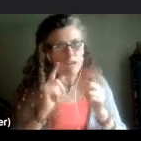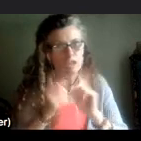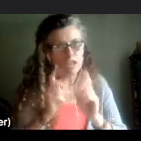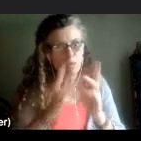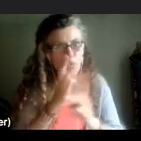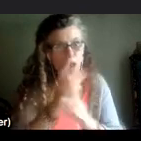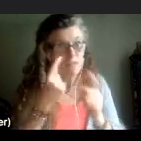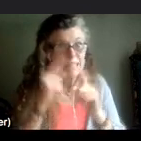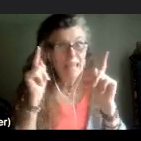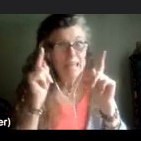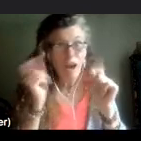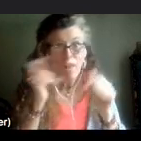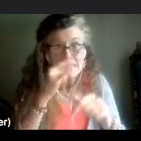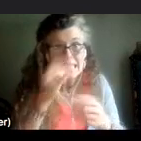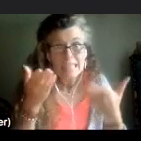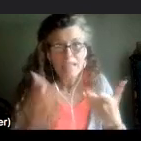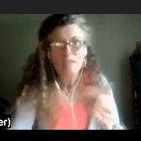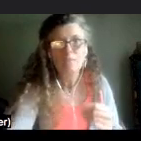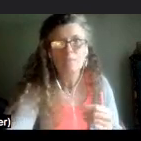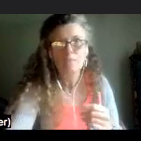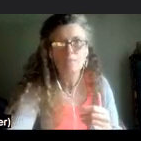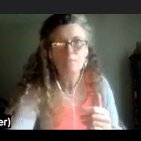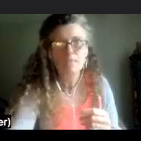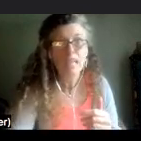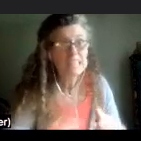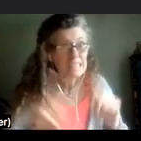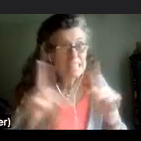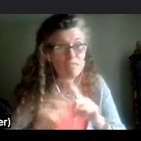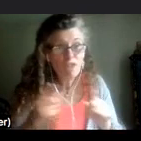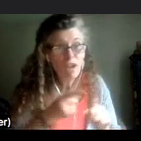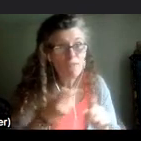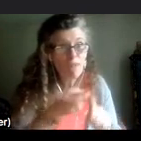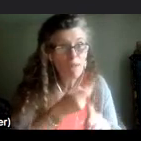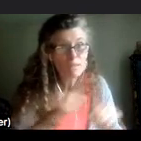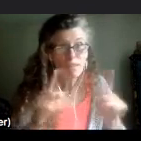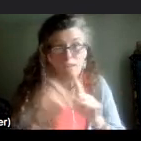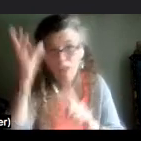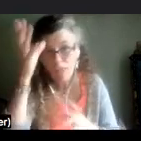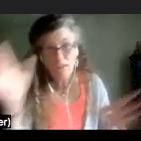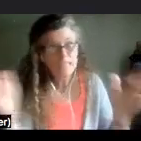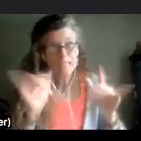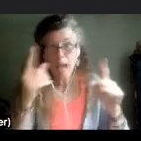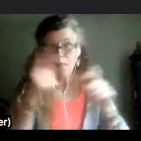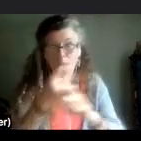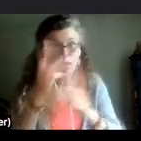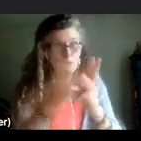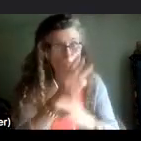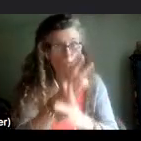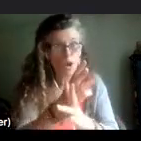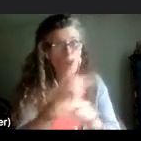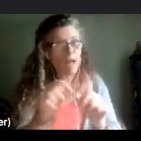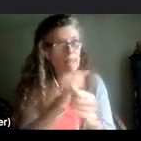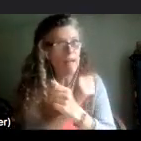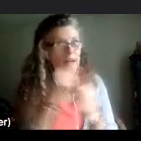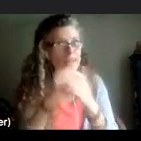all of a sudden there's all these kids here, and they were from different fathers. It's like, this is like a complex world, but love